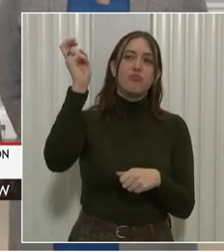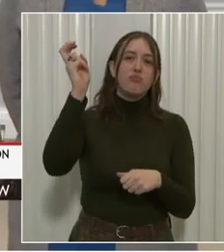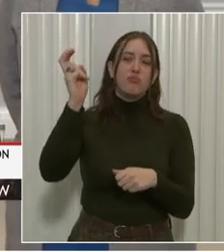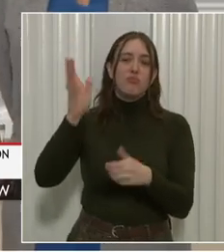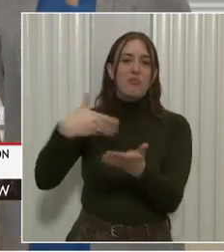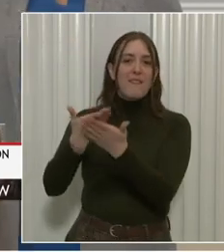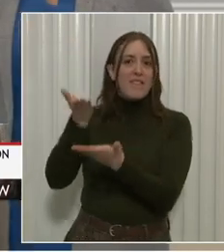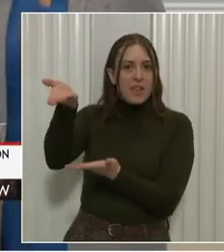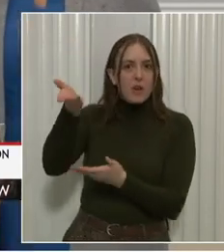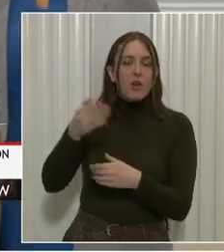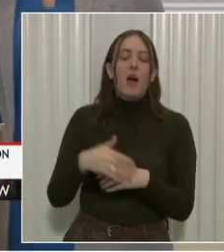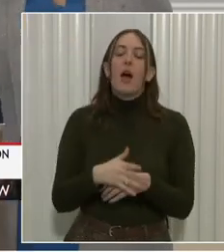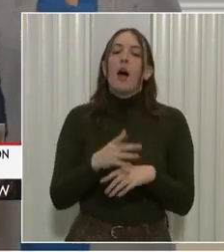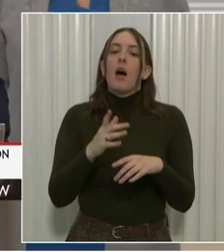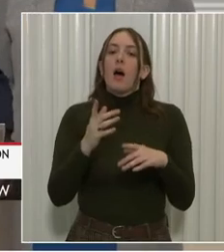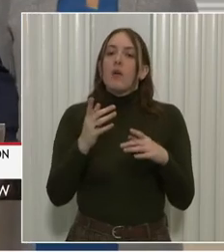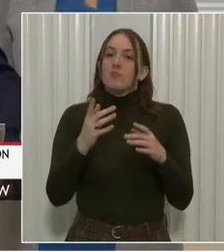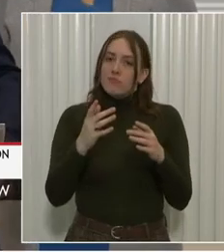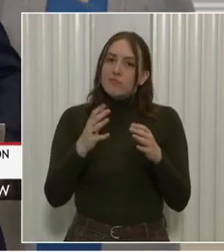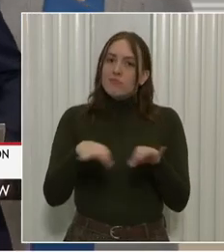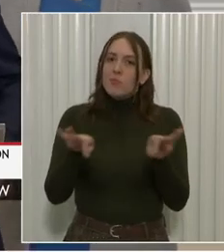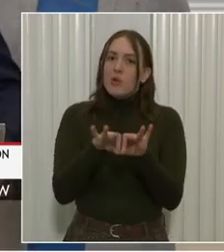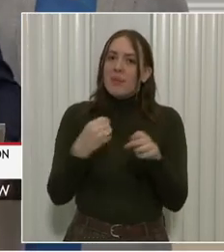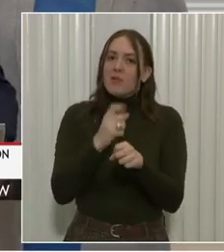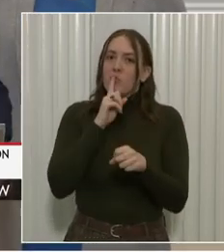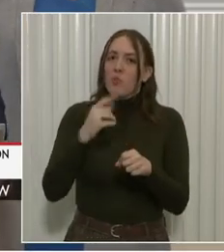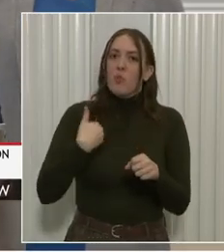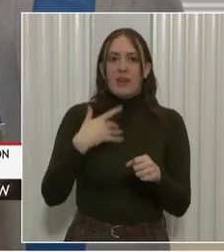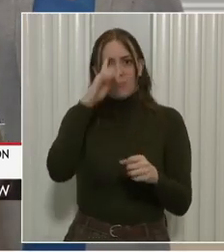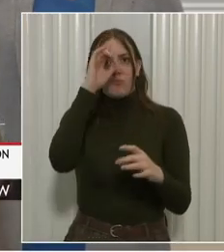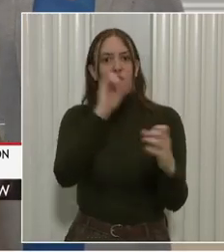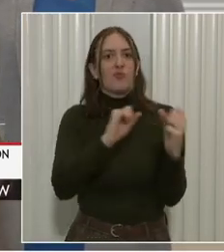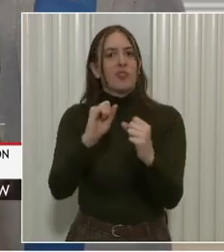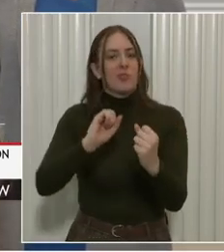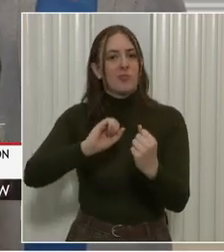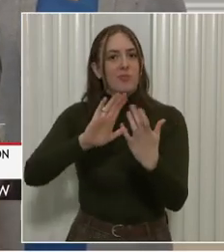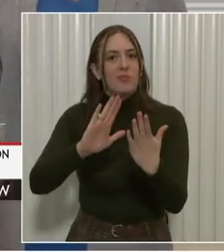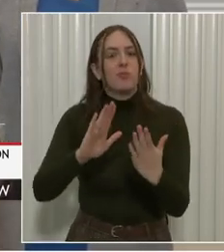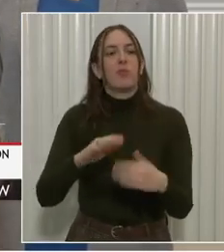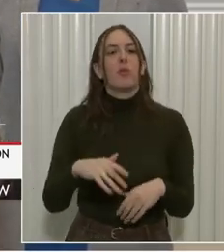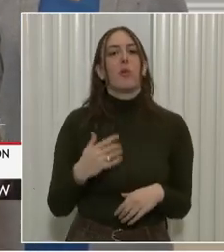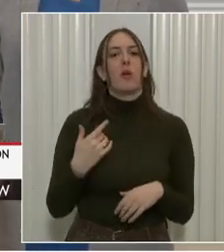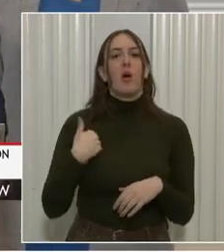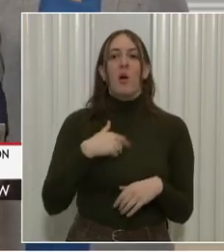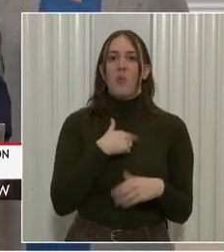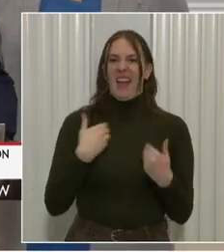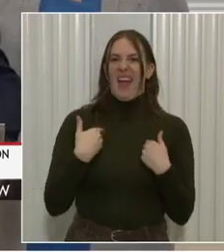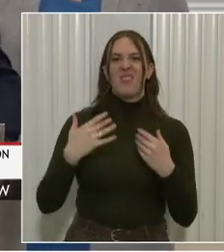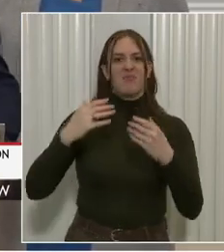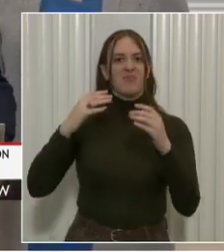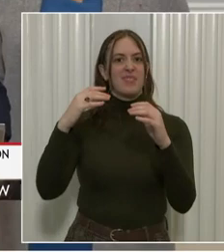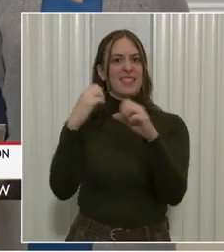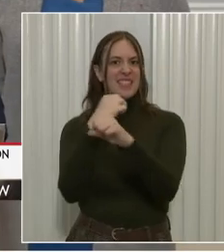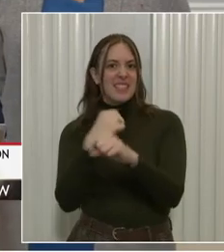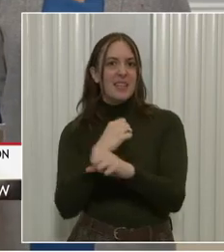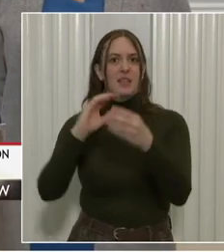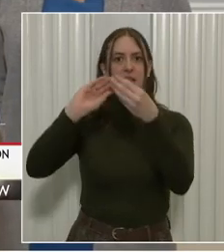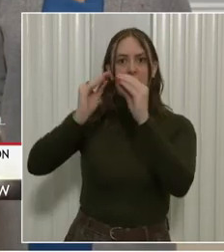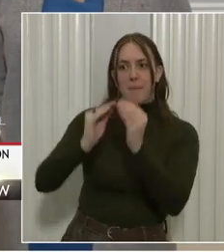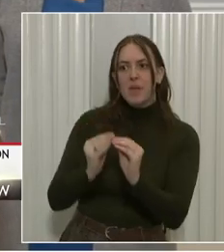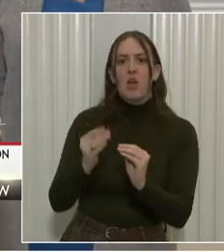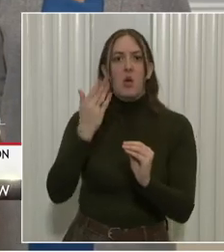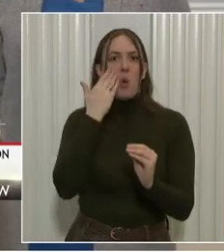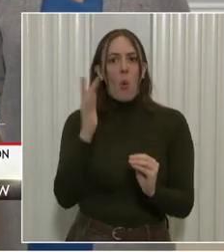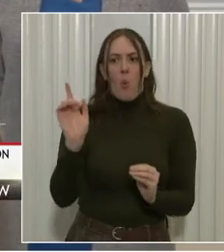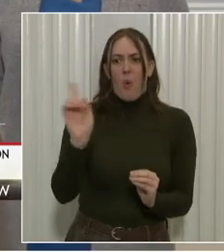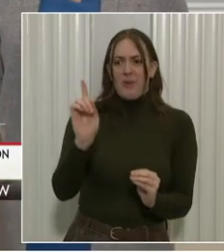We looked at where blood was most likely to be used based on our hemorrhagic shock trauma statistics, and we've deployed blood in